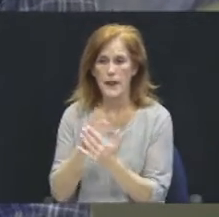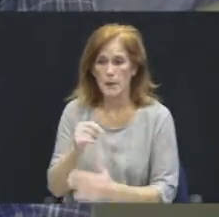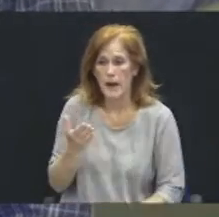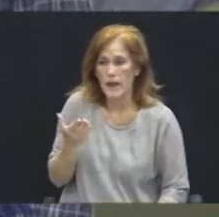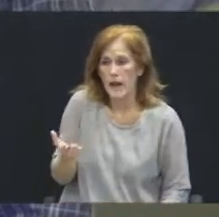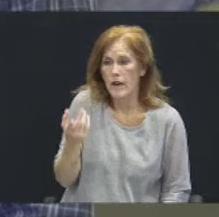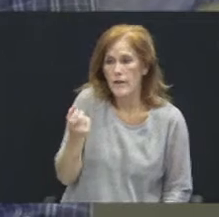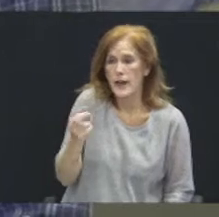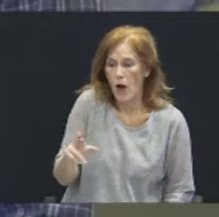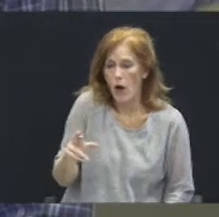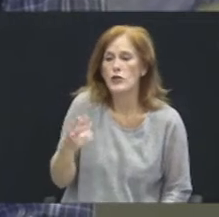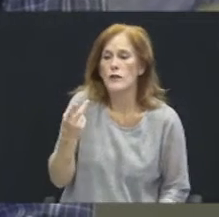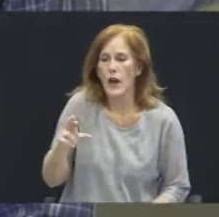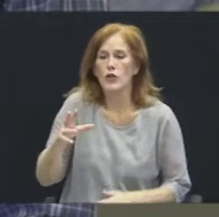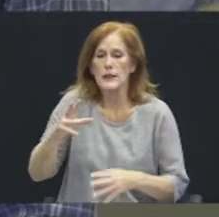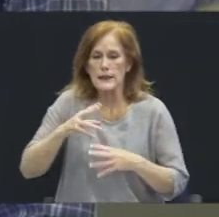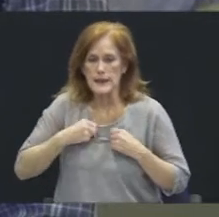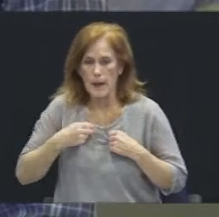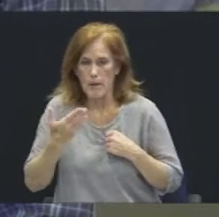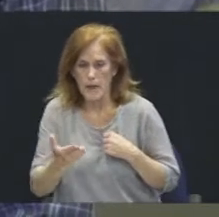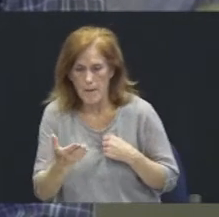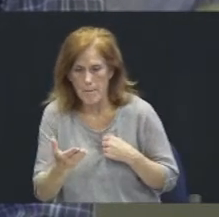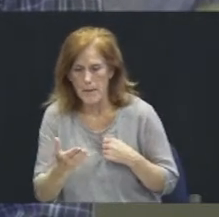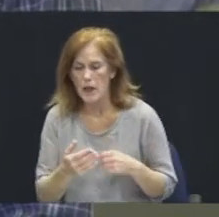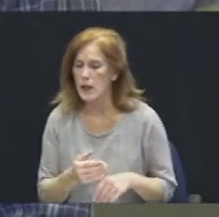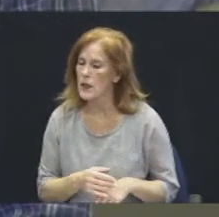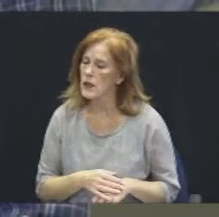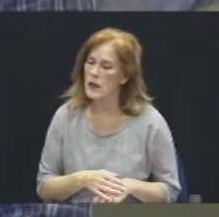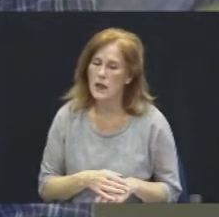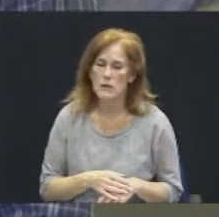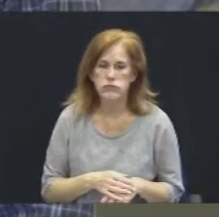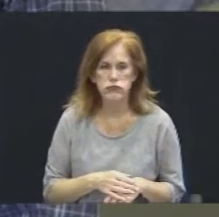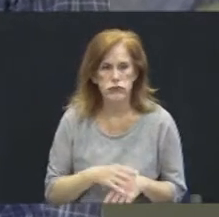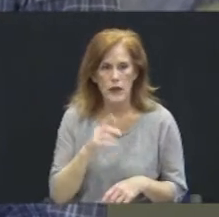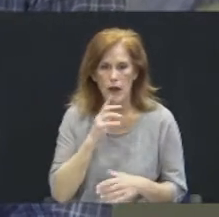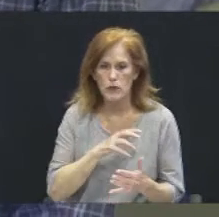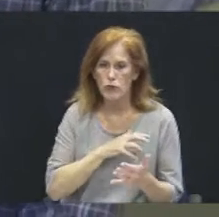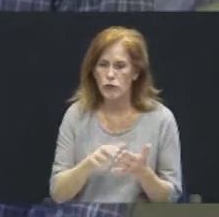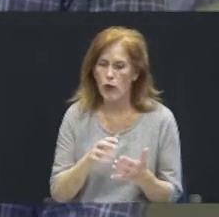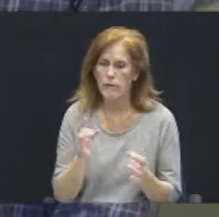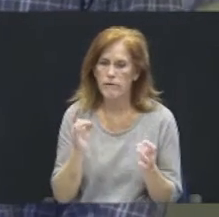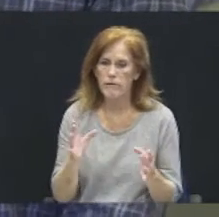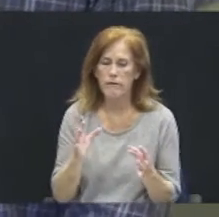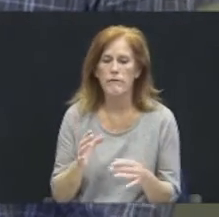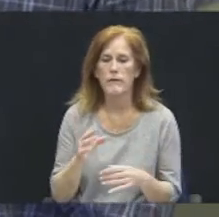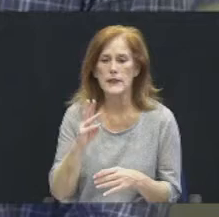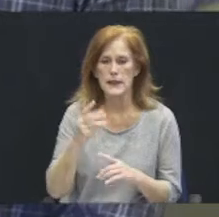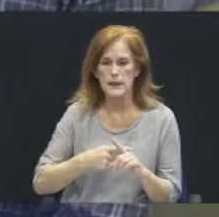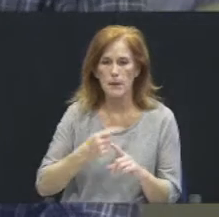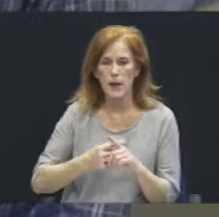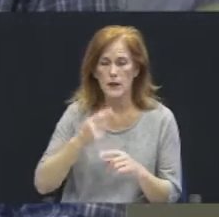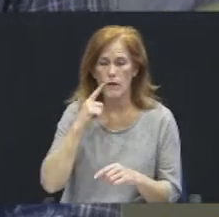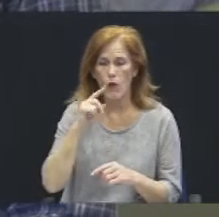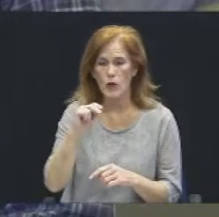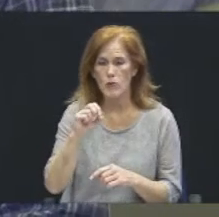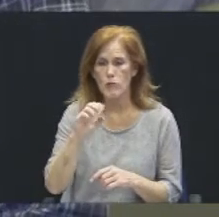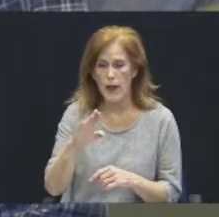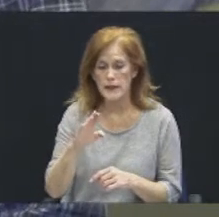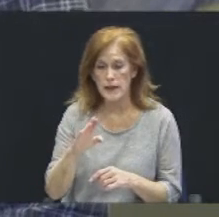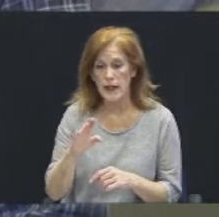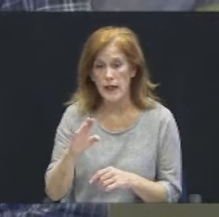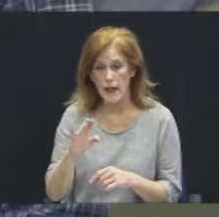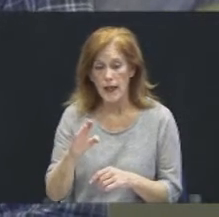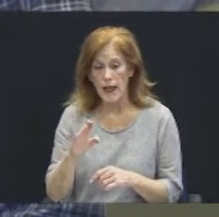could be served. And that was a really, really rough 6 months for Nebraska and employment for people